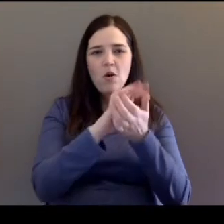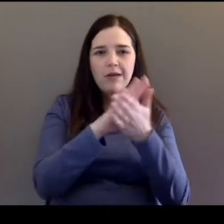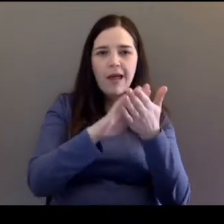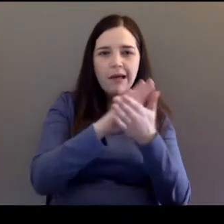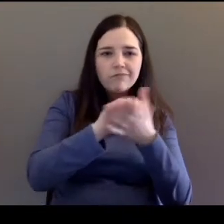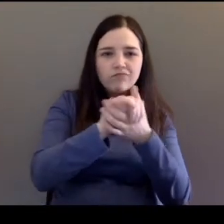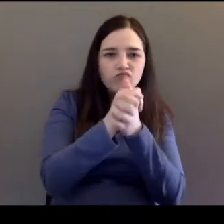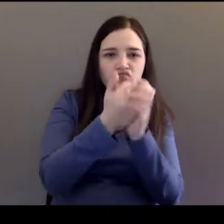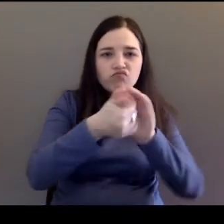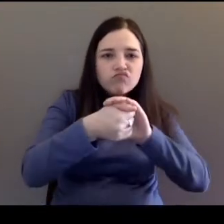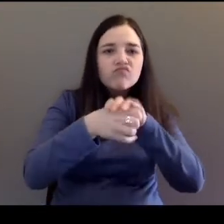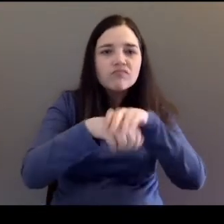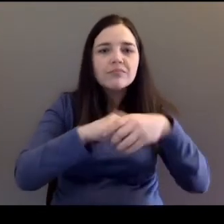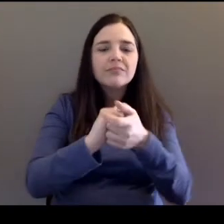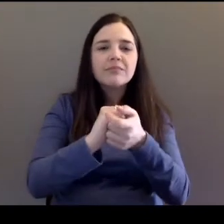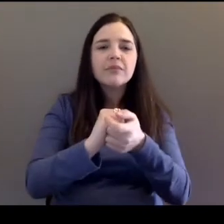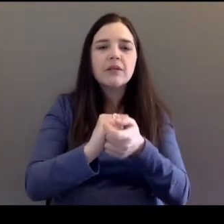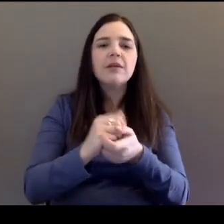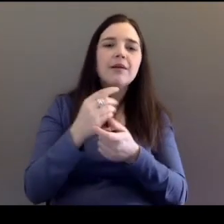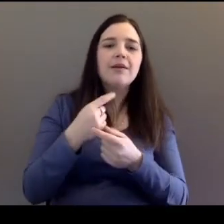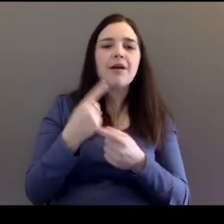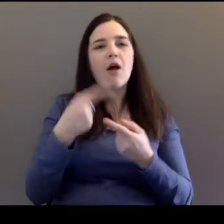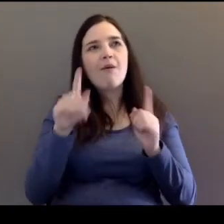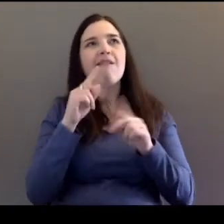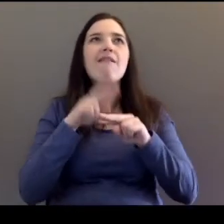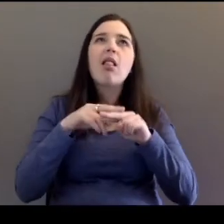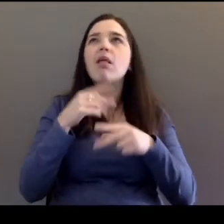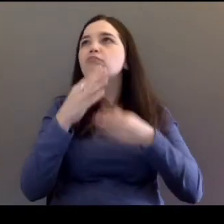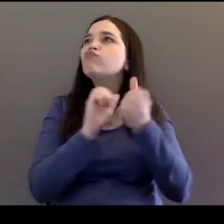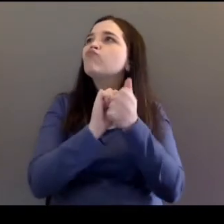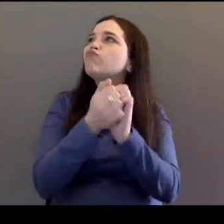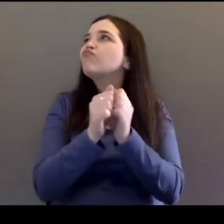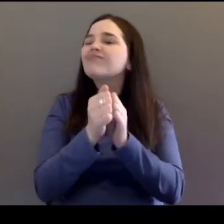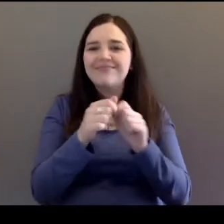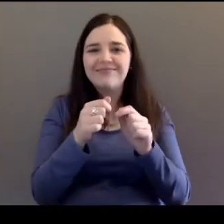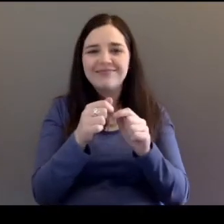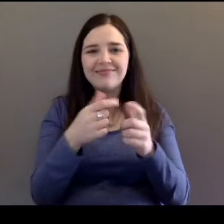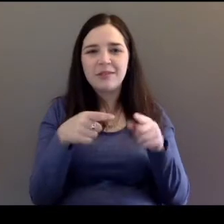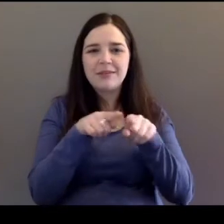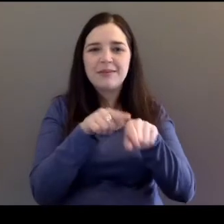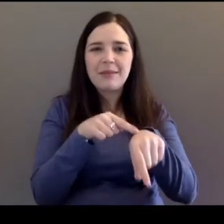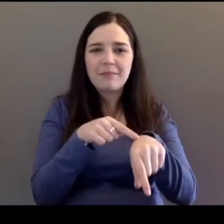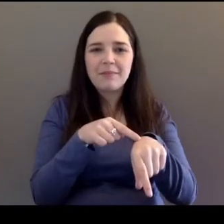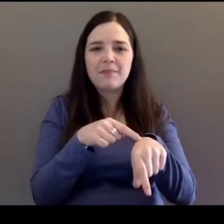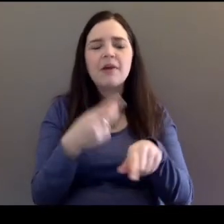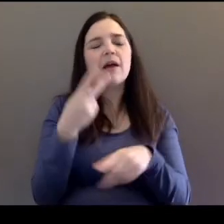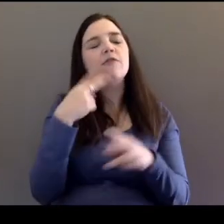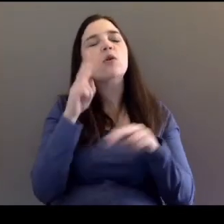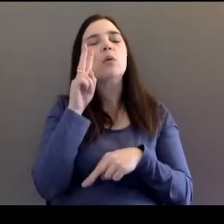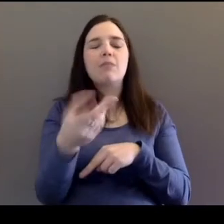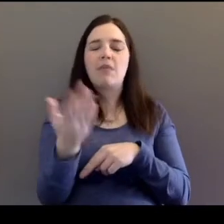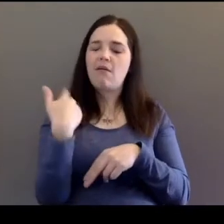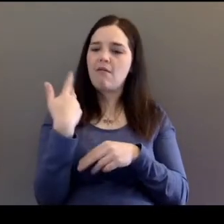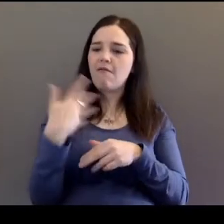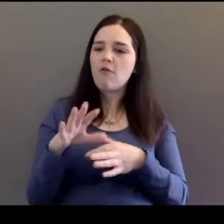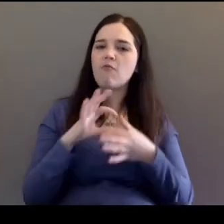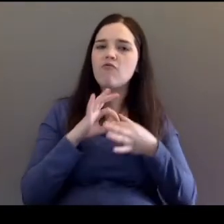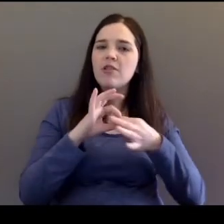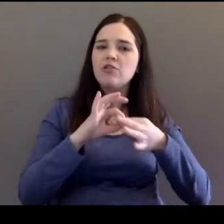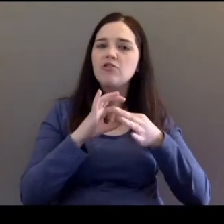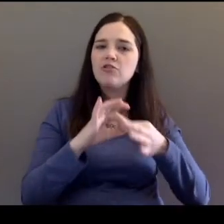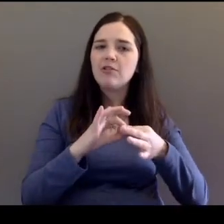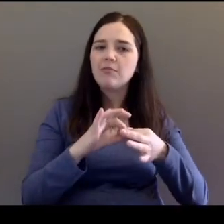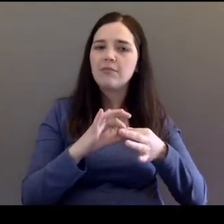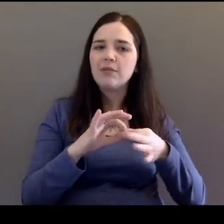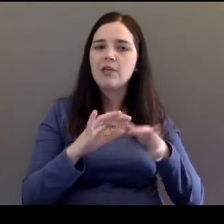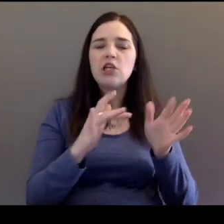as if it was a ritual, a rite at times. But actually, if you look at the passage, it came out of a relationship. As Jesus